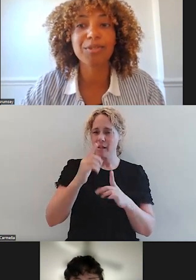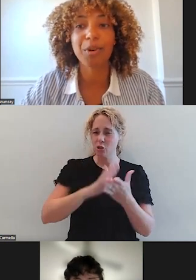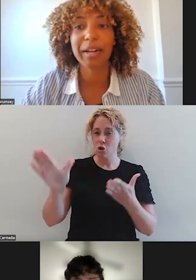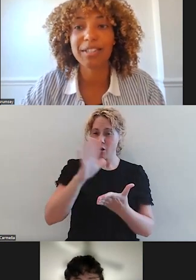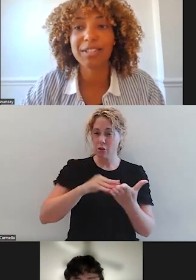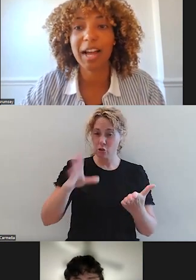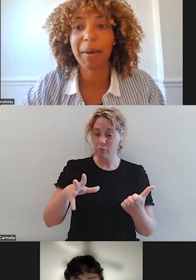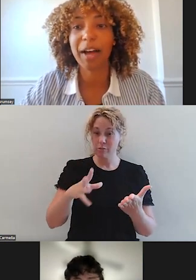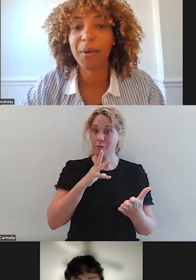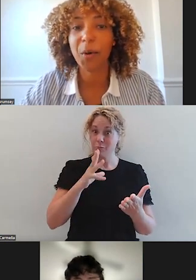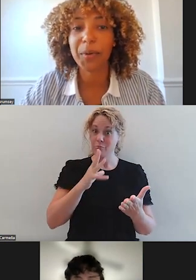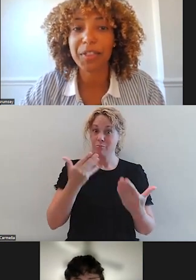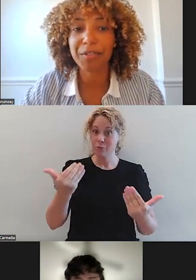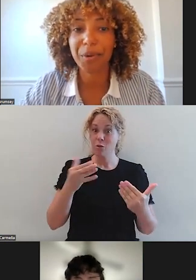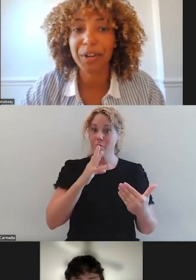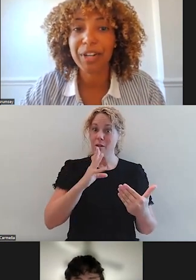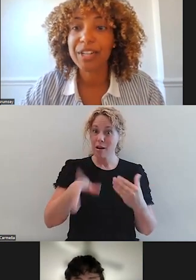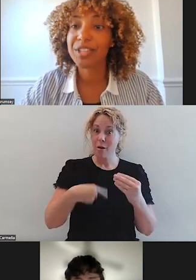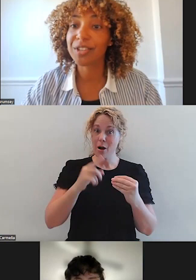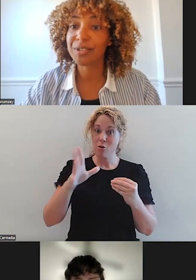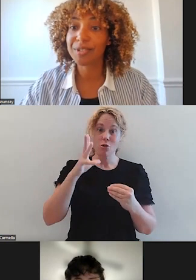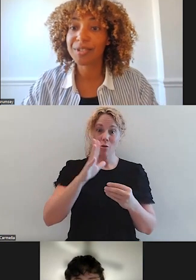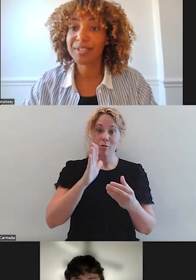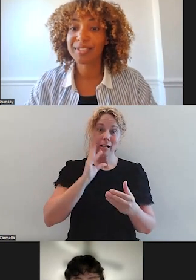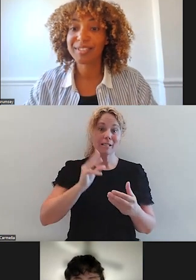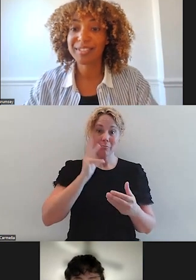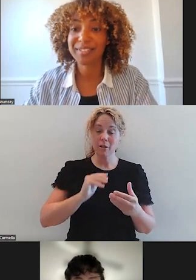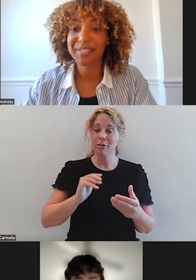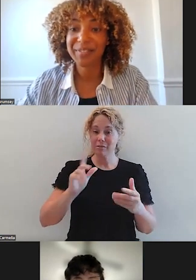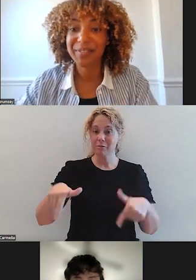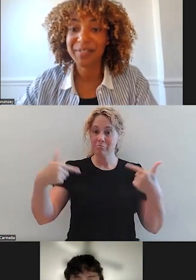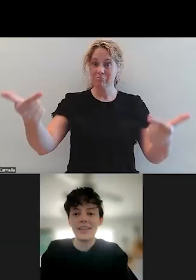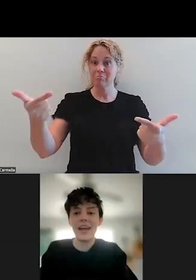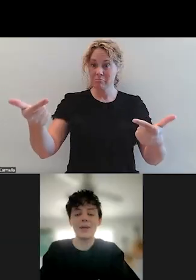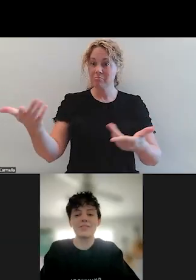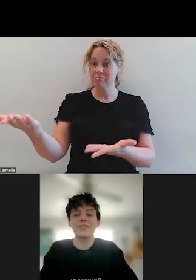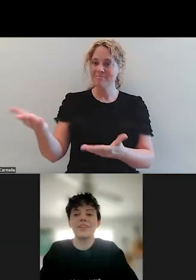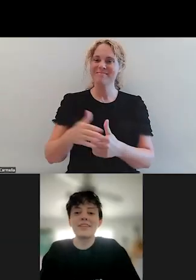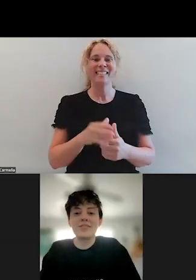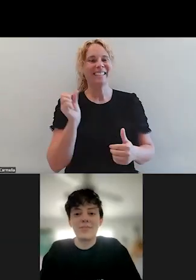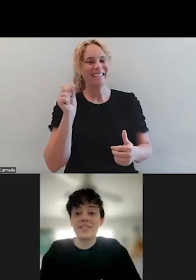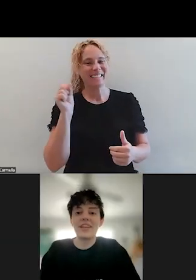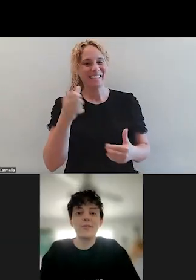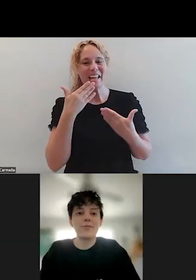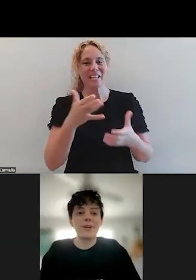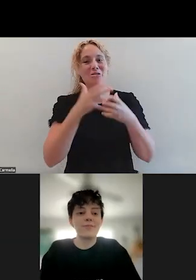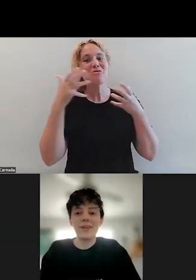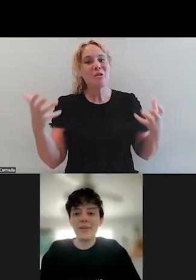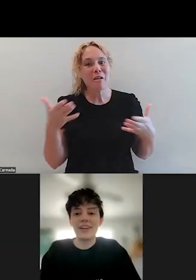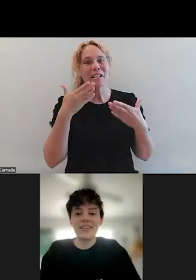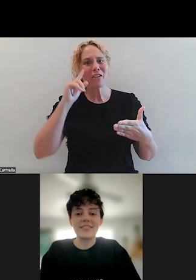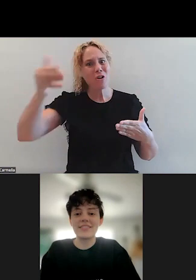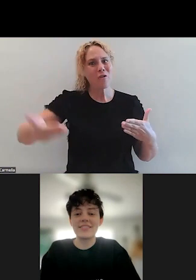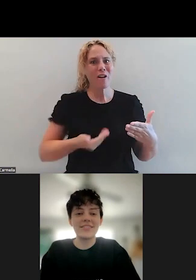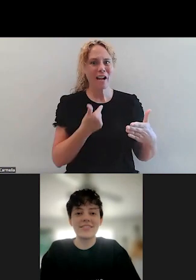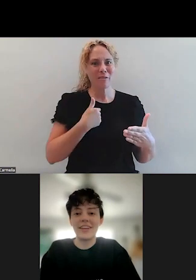thank you so much. I will open the floor to you. Yeah, absolutely. Thank you so much. And thank you for inviting me